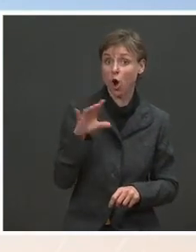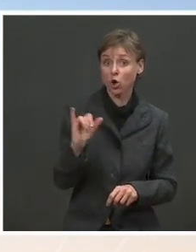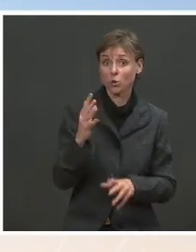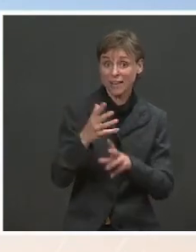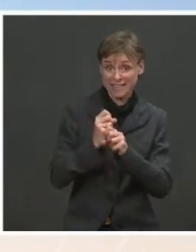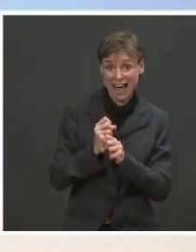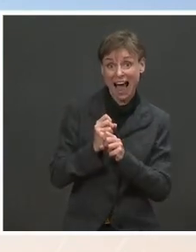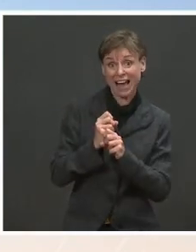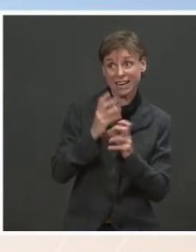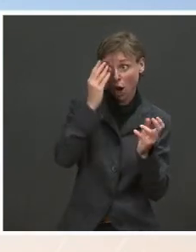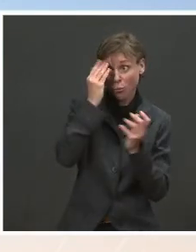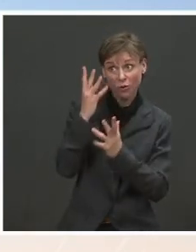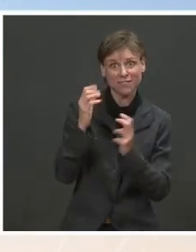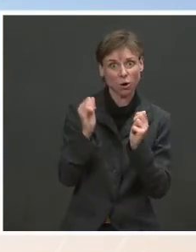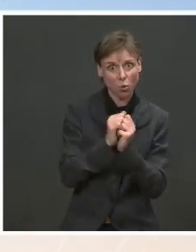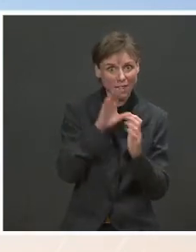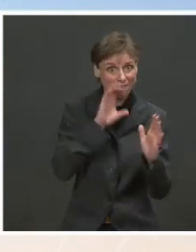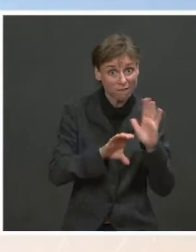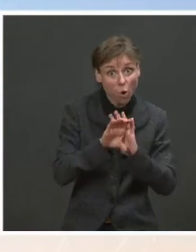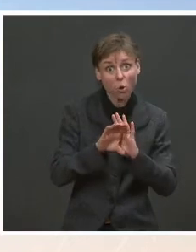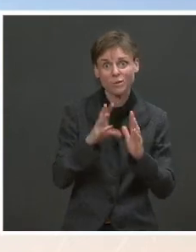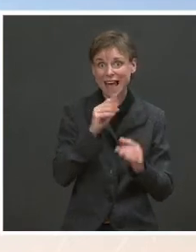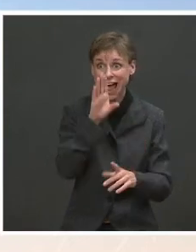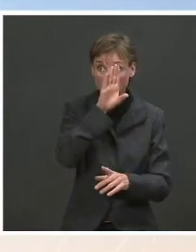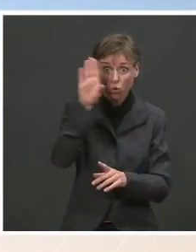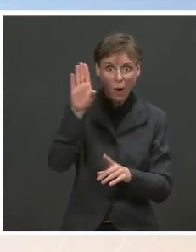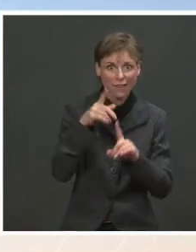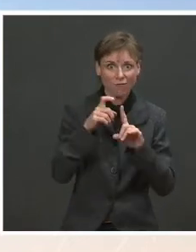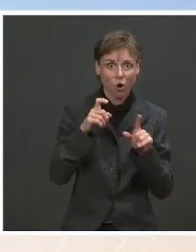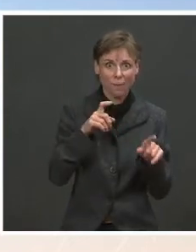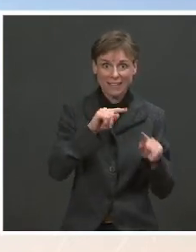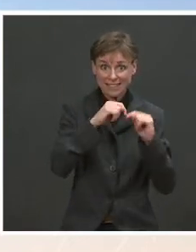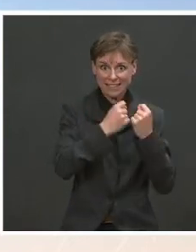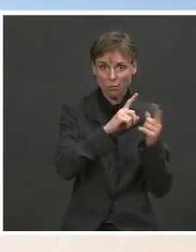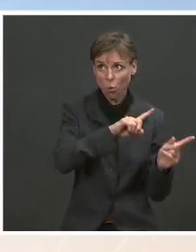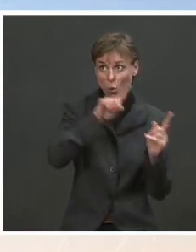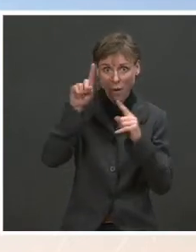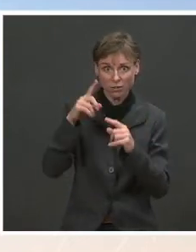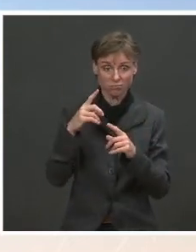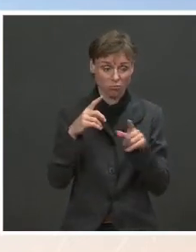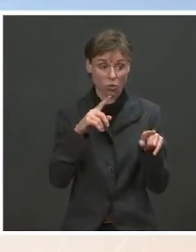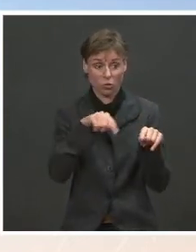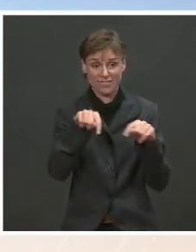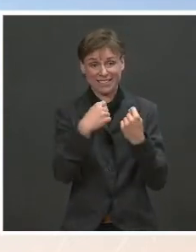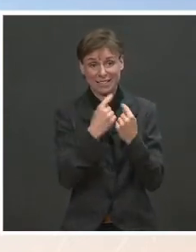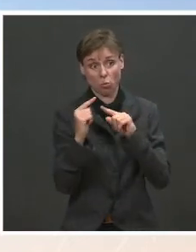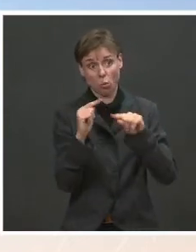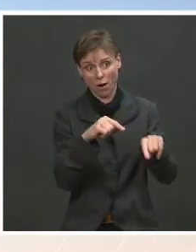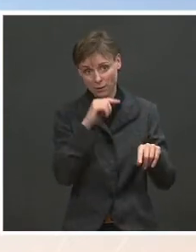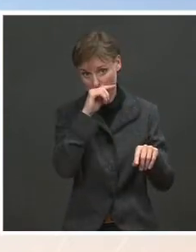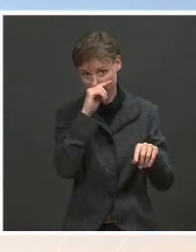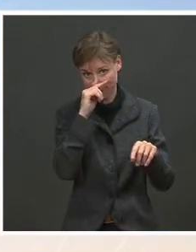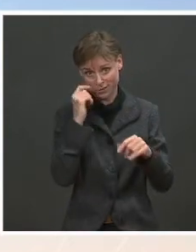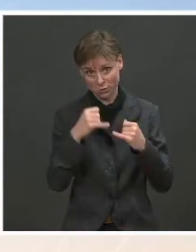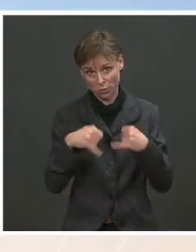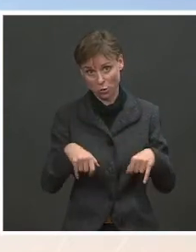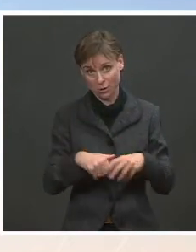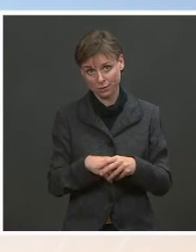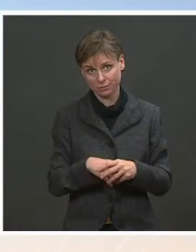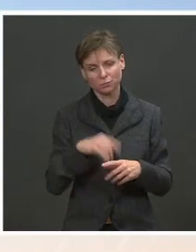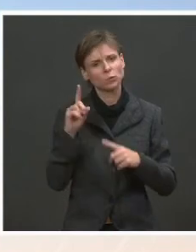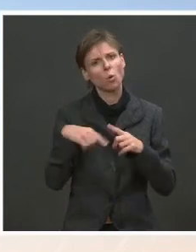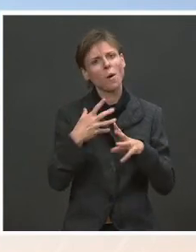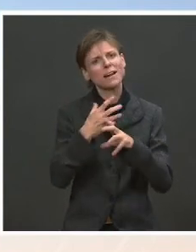photos and directly from his team who went and visited the border and went to a range of facilities. How frequently is he getting updates on some